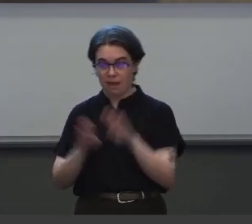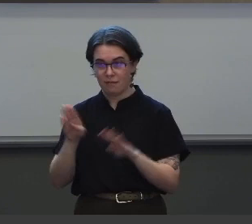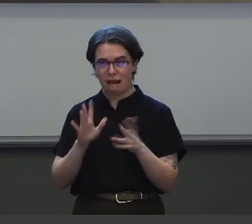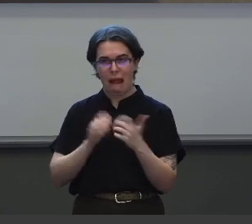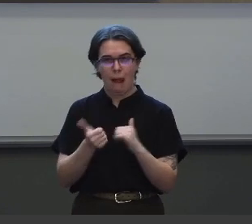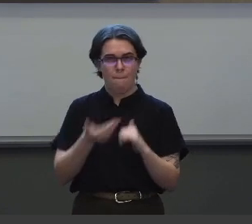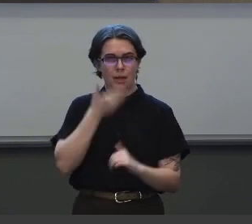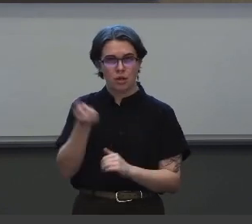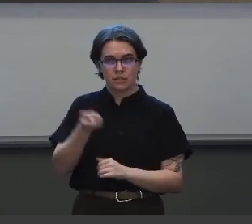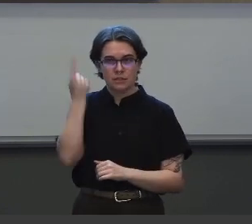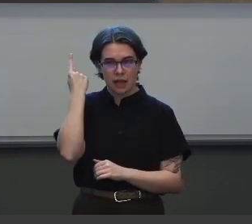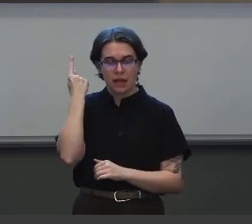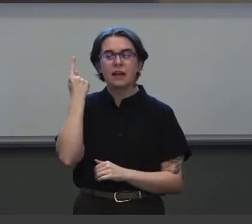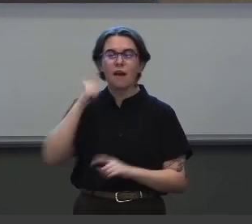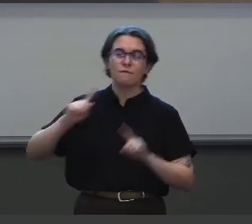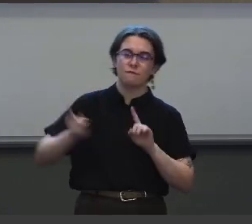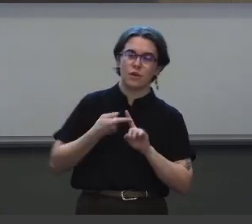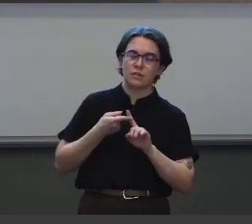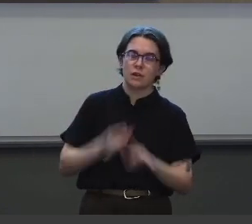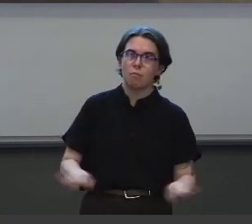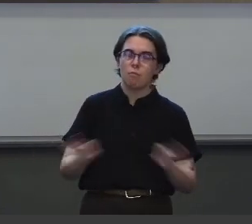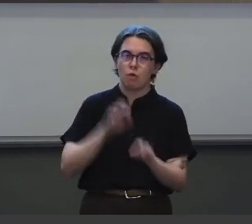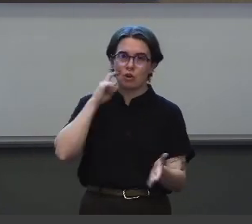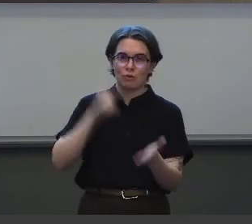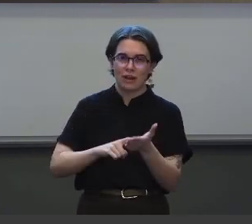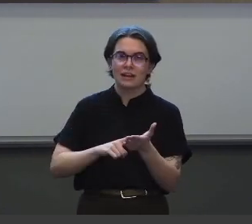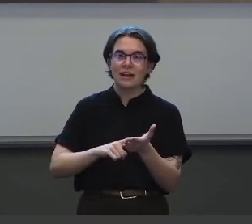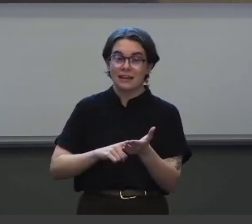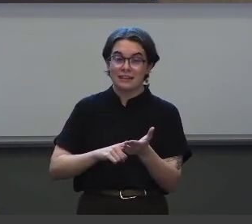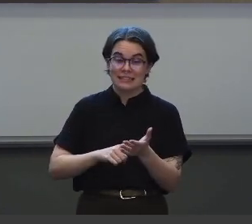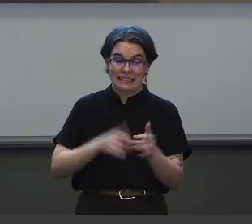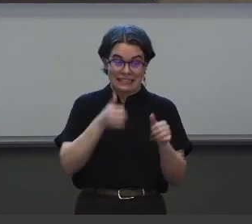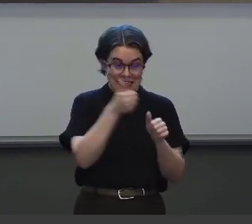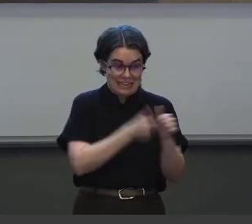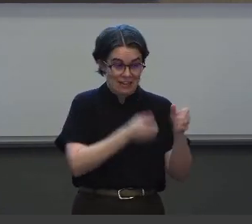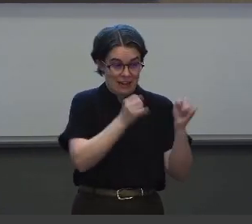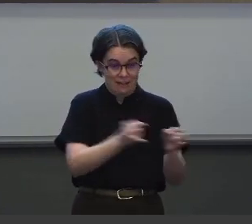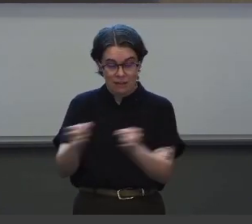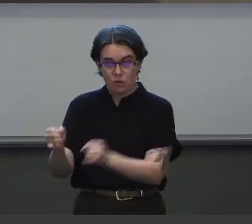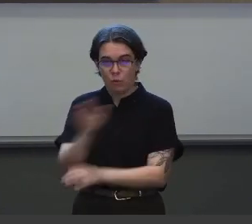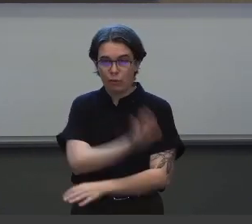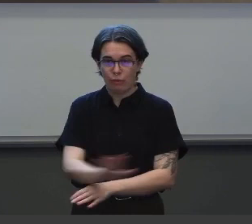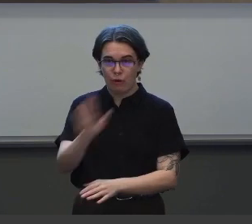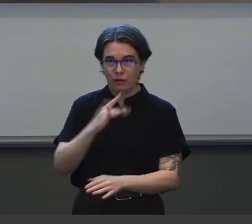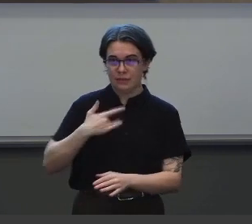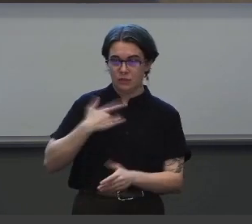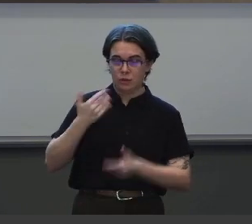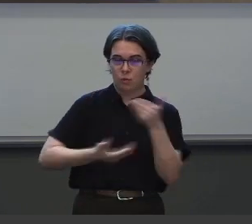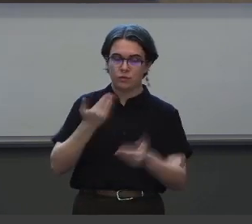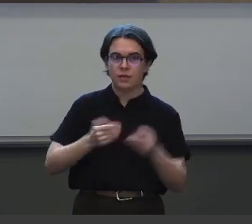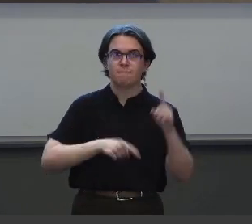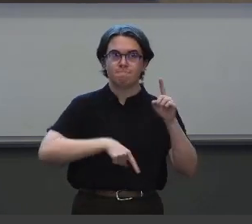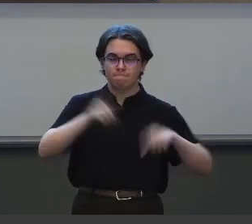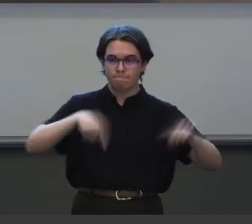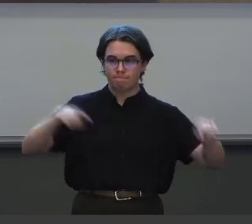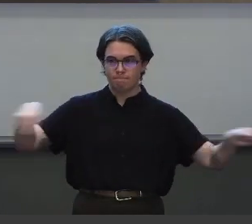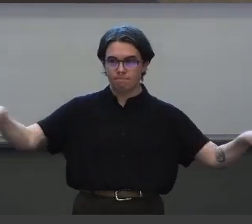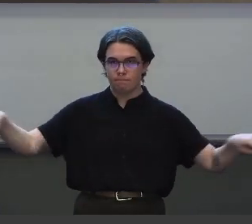better understand this variability in sensory processing within the autistic population.